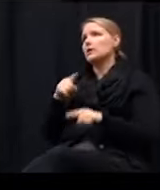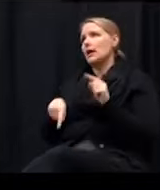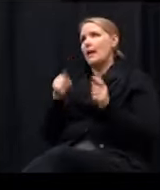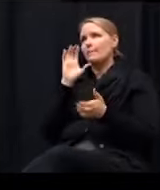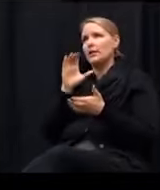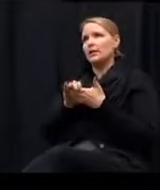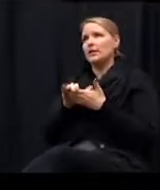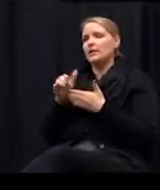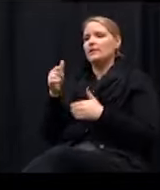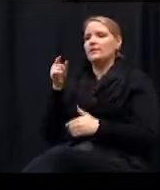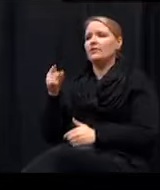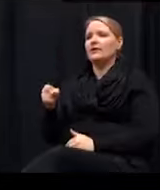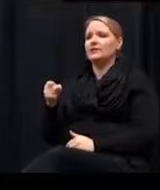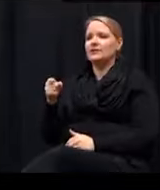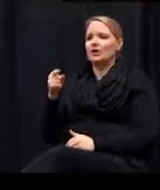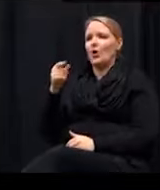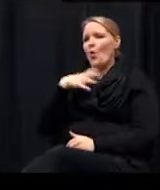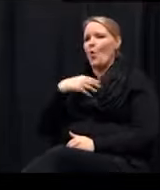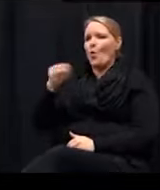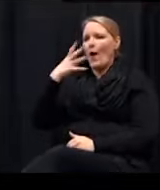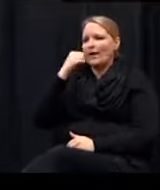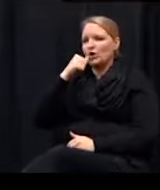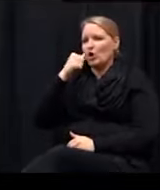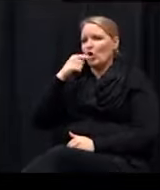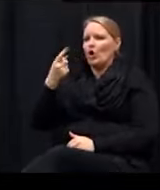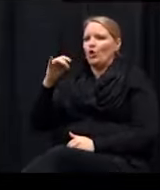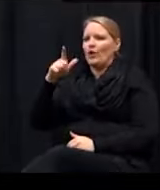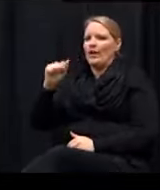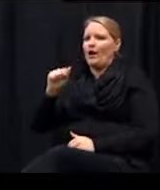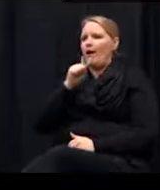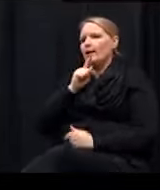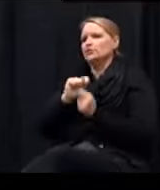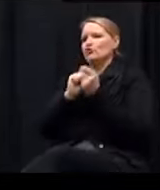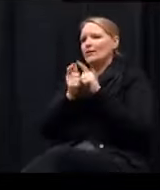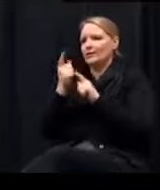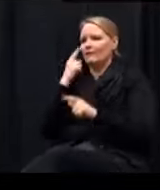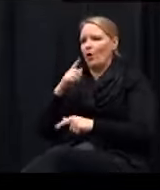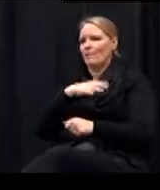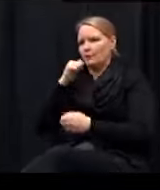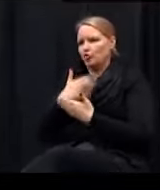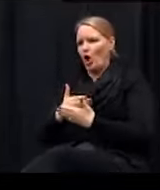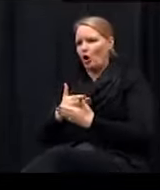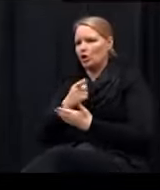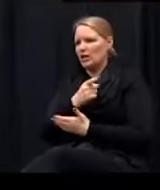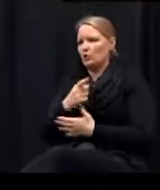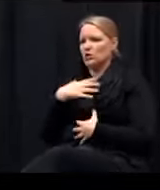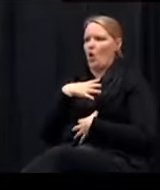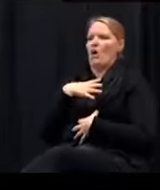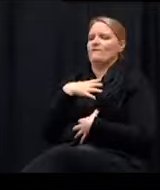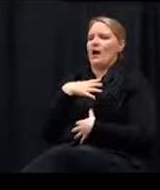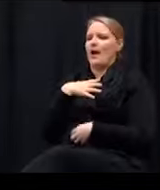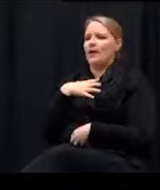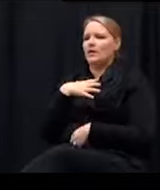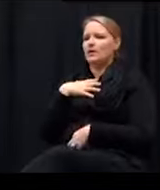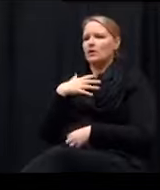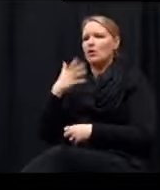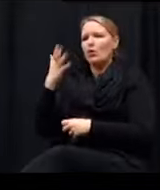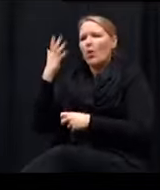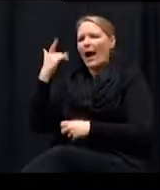this gringa is right now translating for my daughter. He was horrified. And why was